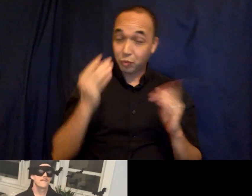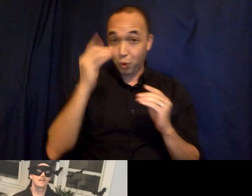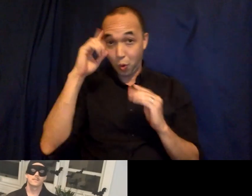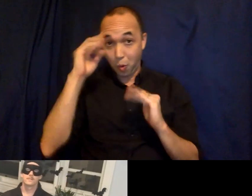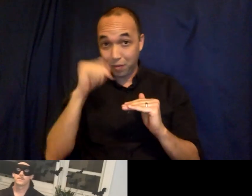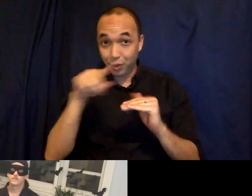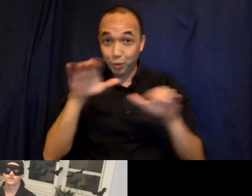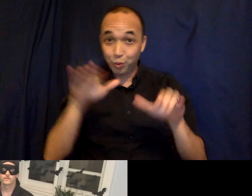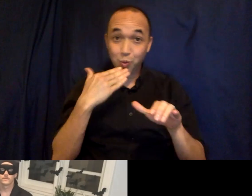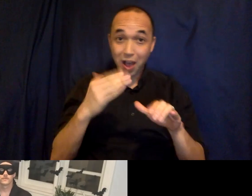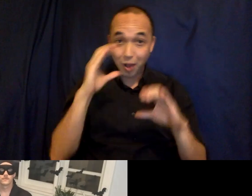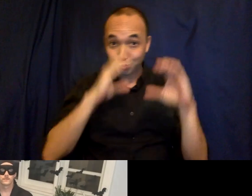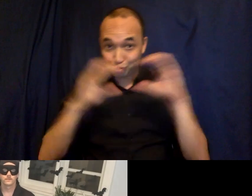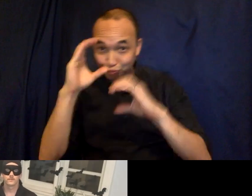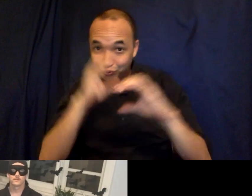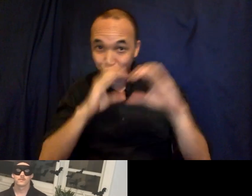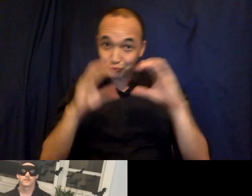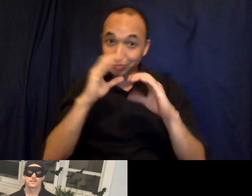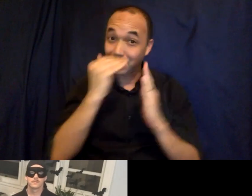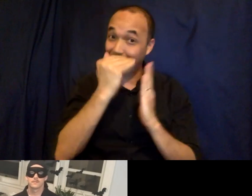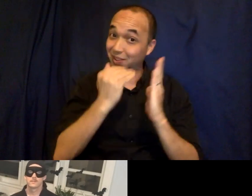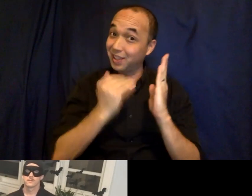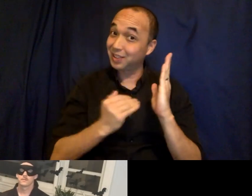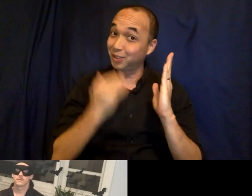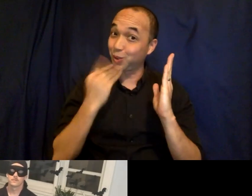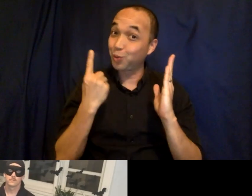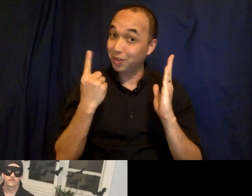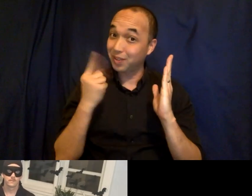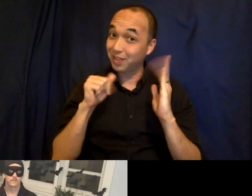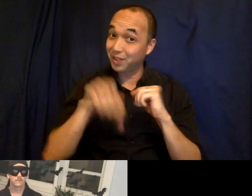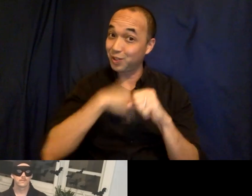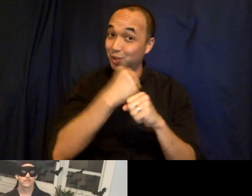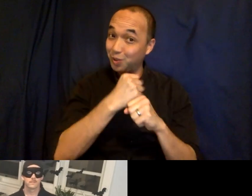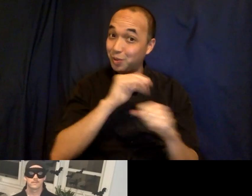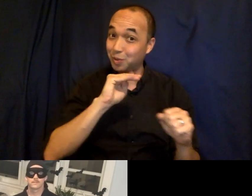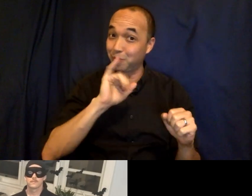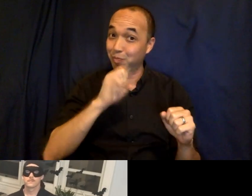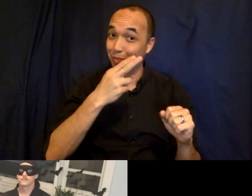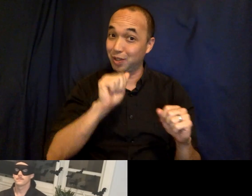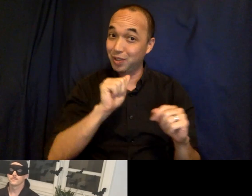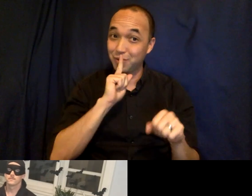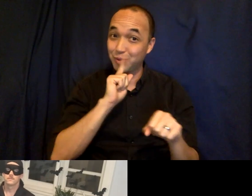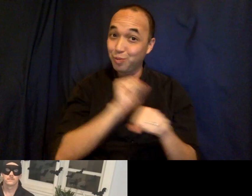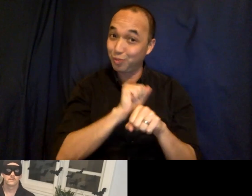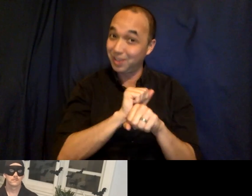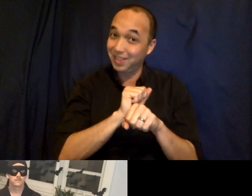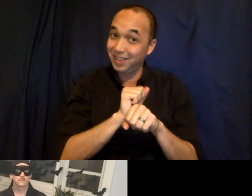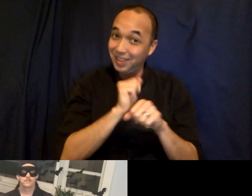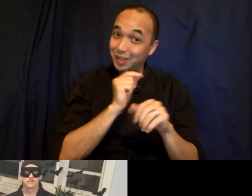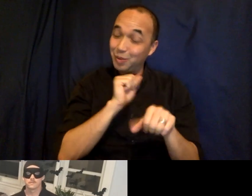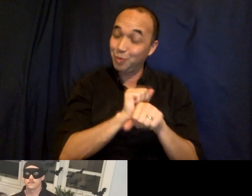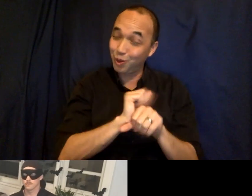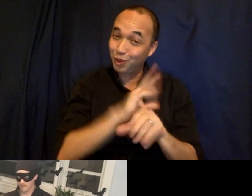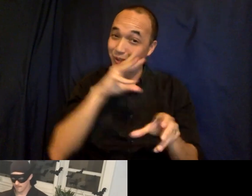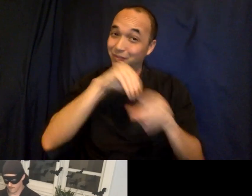is it's a good one. It's a good one this year. Misha has outdone himself. We've got a really special, fun